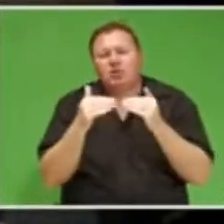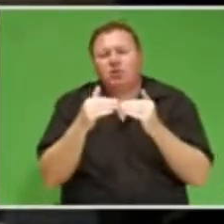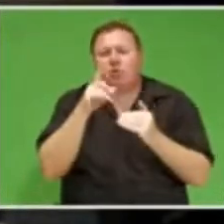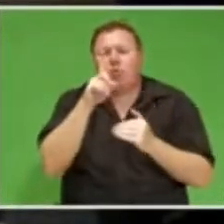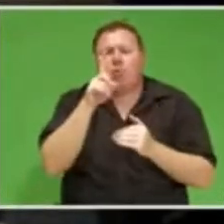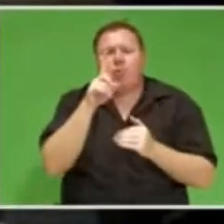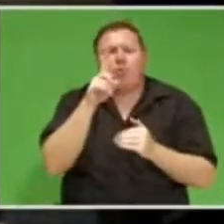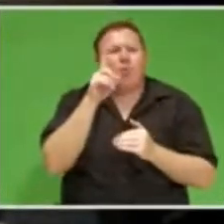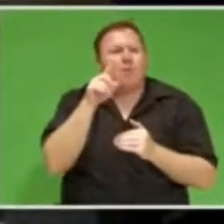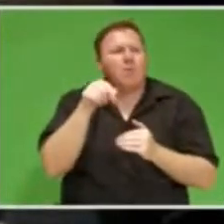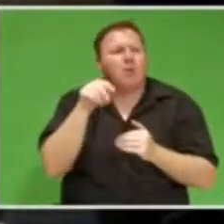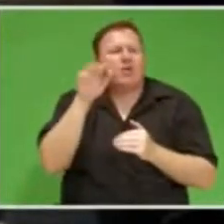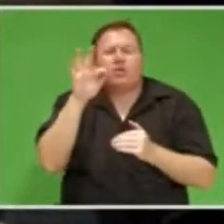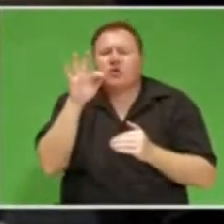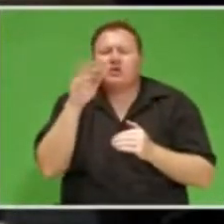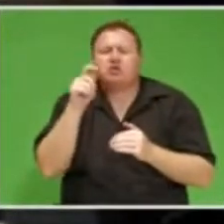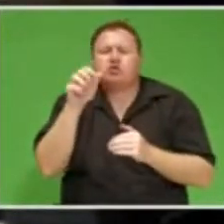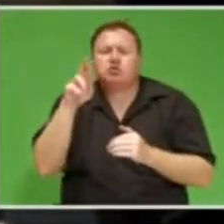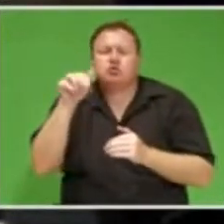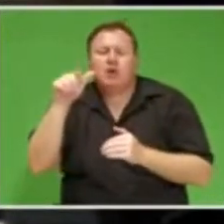Conference raised